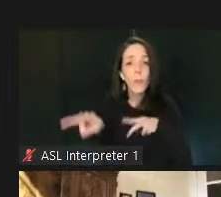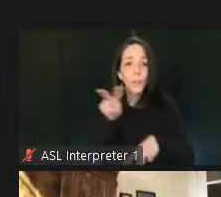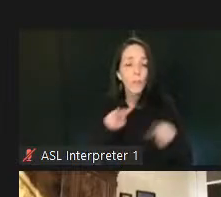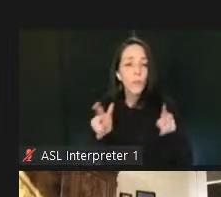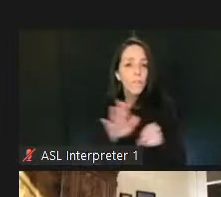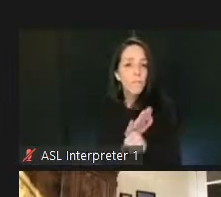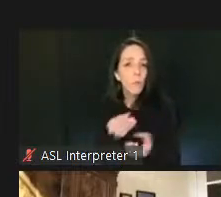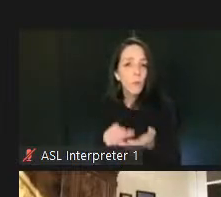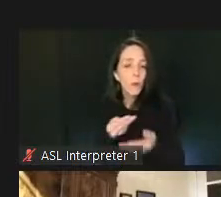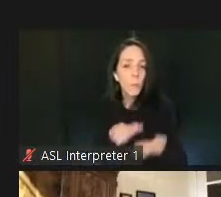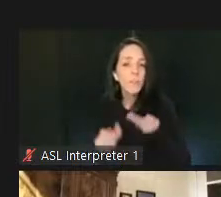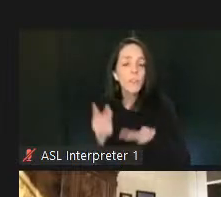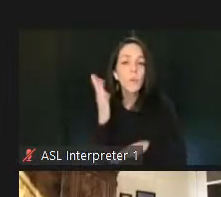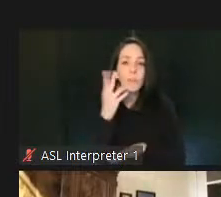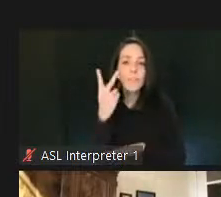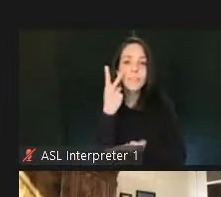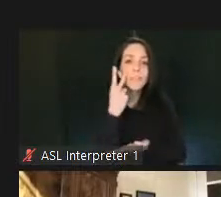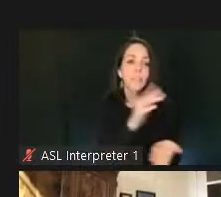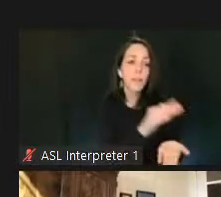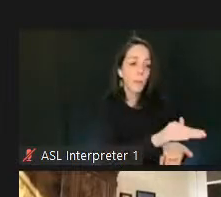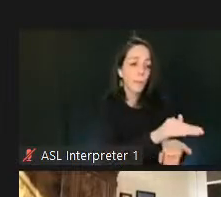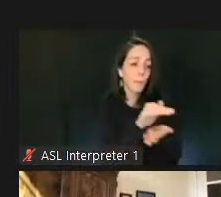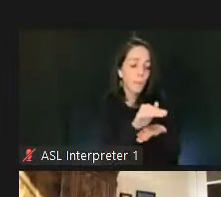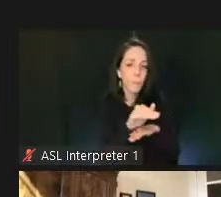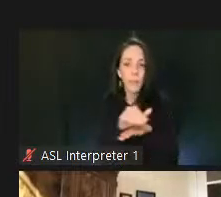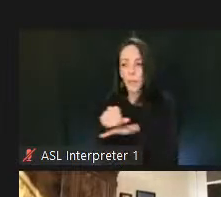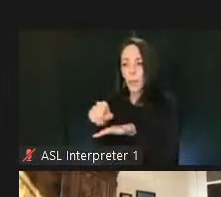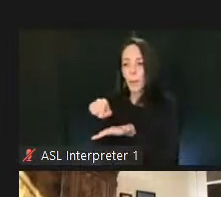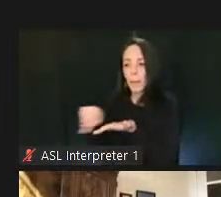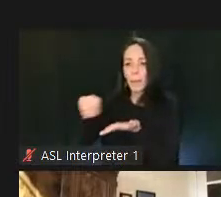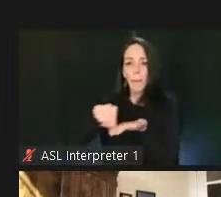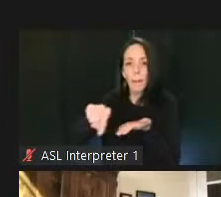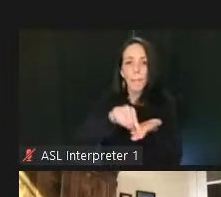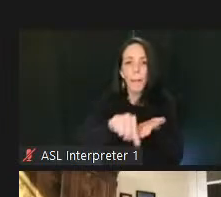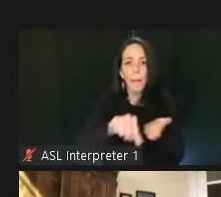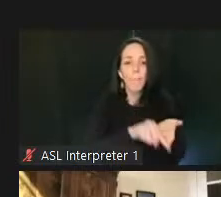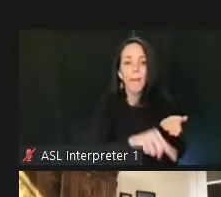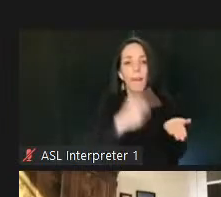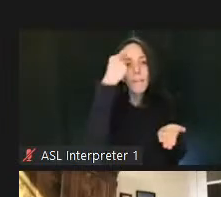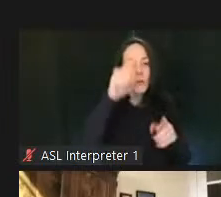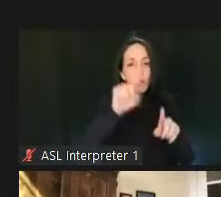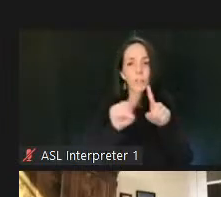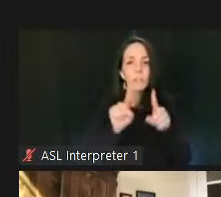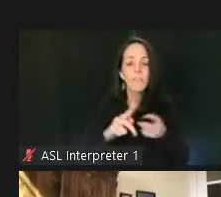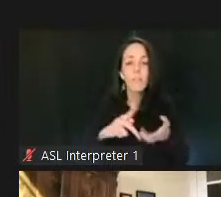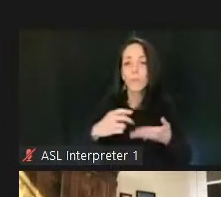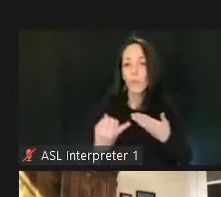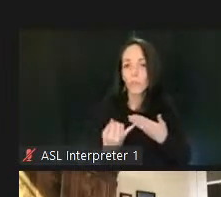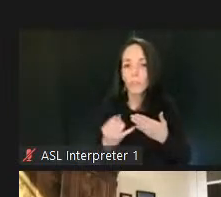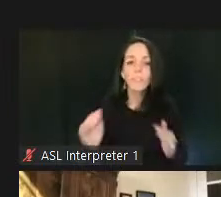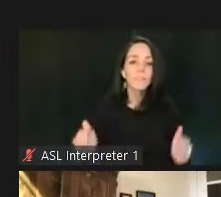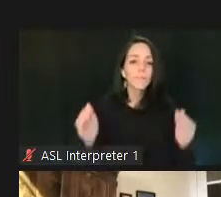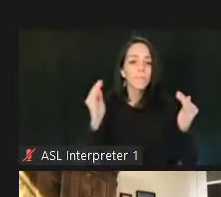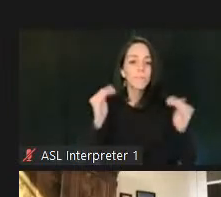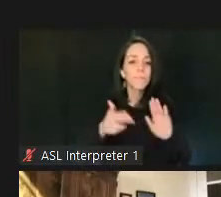transfers in and then expenditures going out toward projects. Next slide, please.